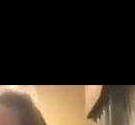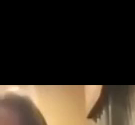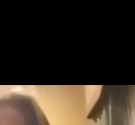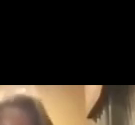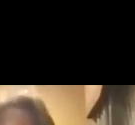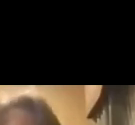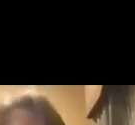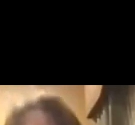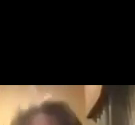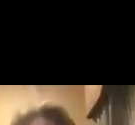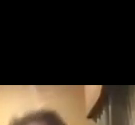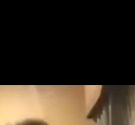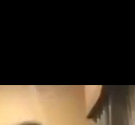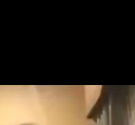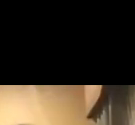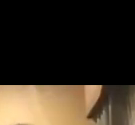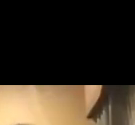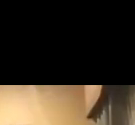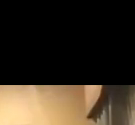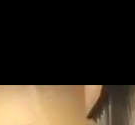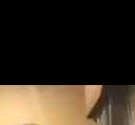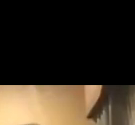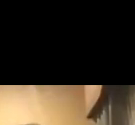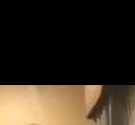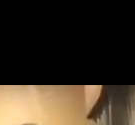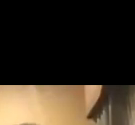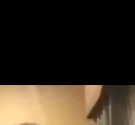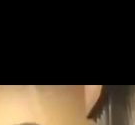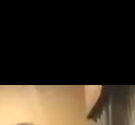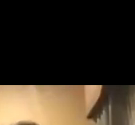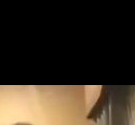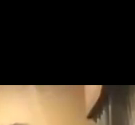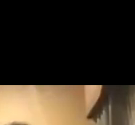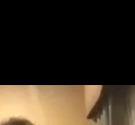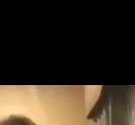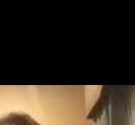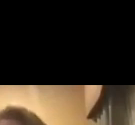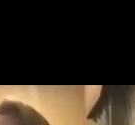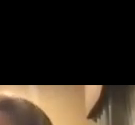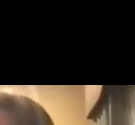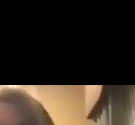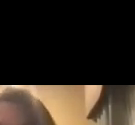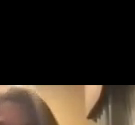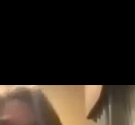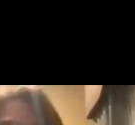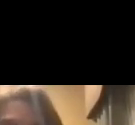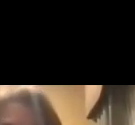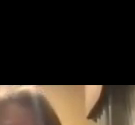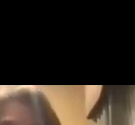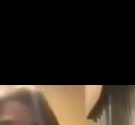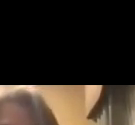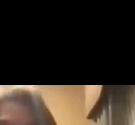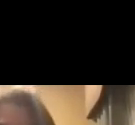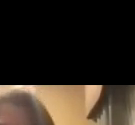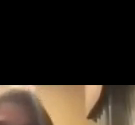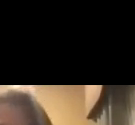this chapter? Is there somebody you need to forgive? Because you guys know, how stuck we can get when we've got unforgiveness or bitterness